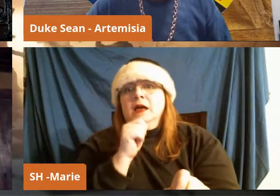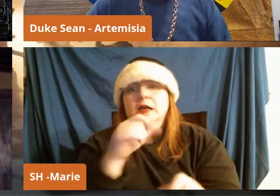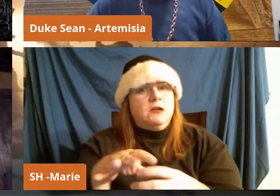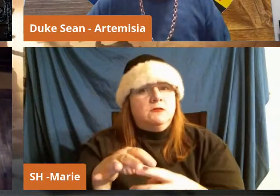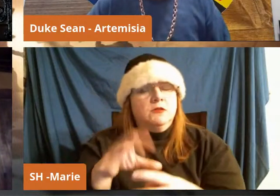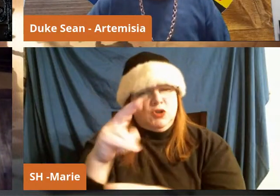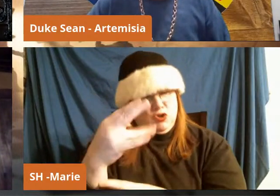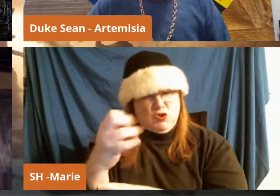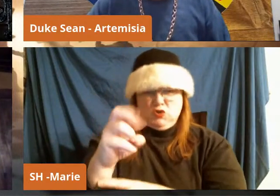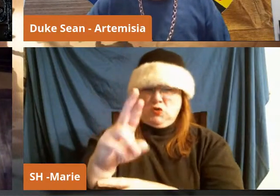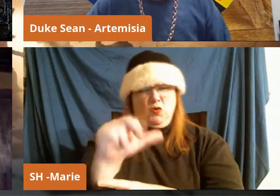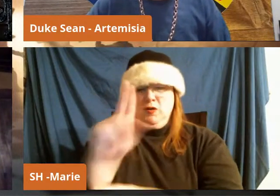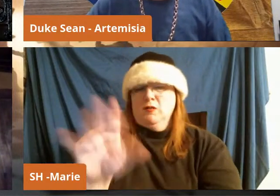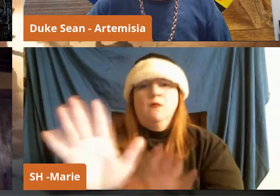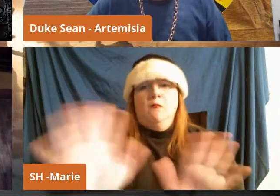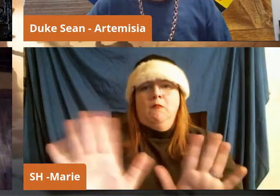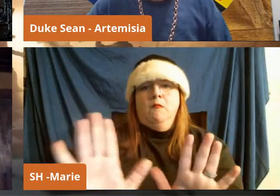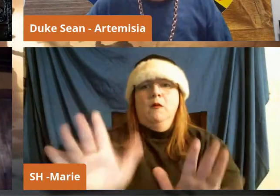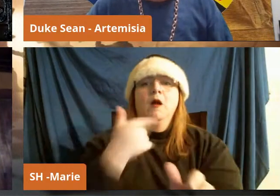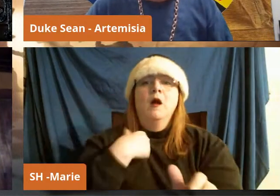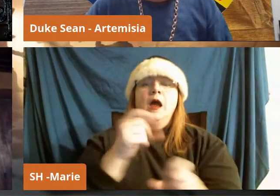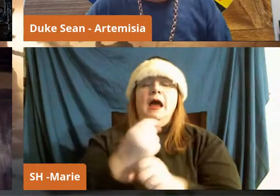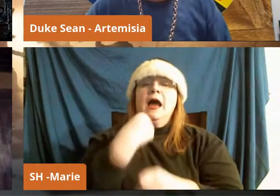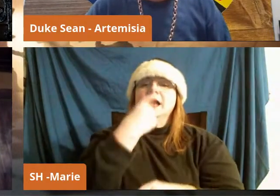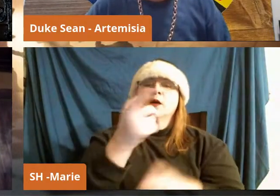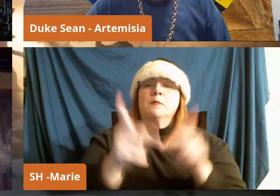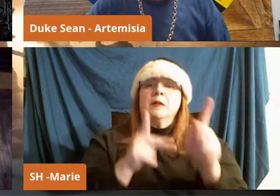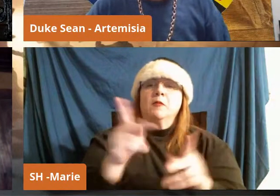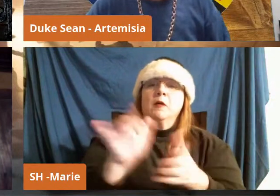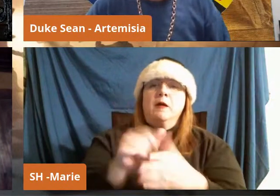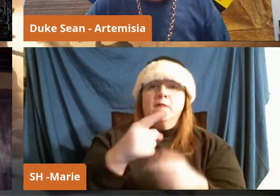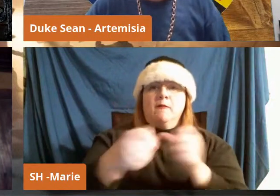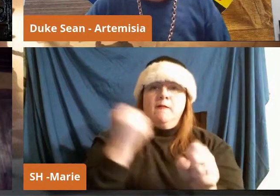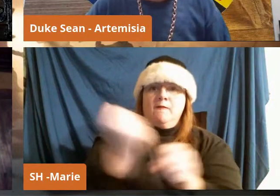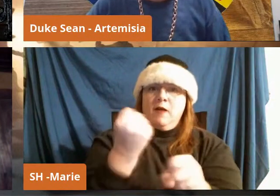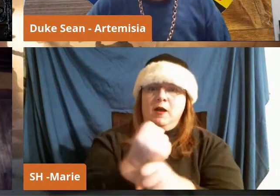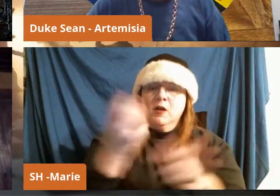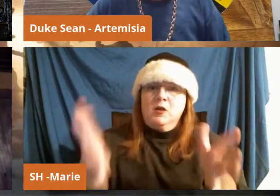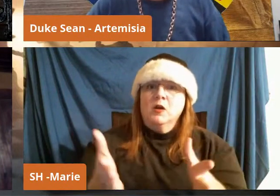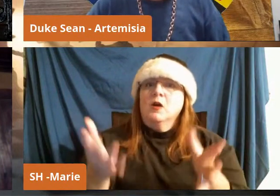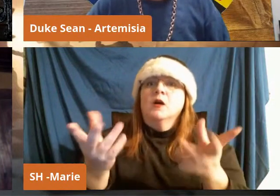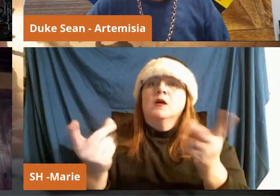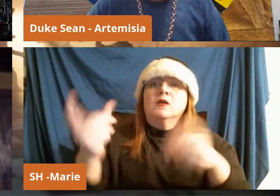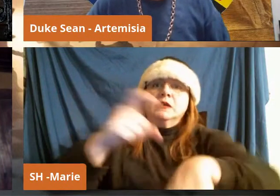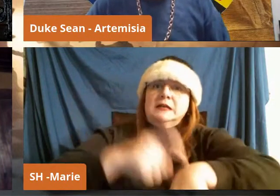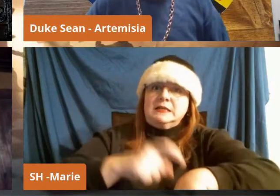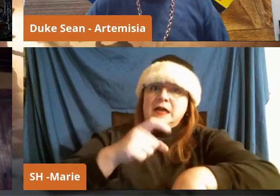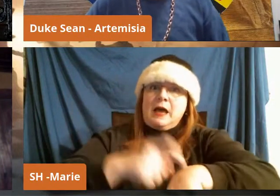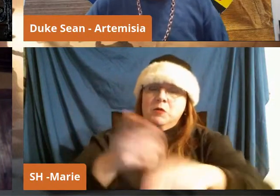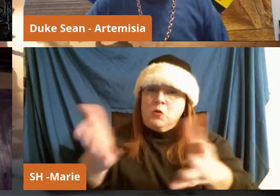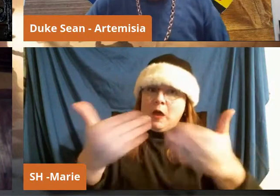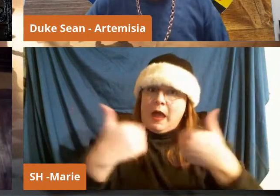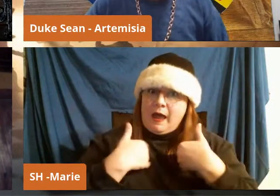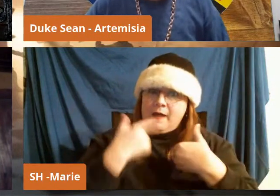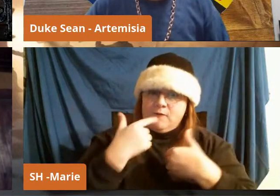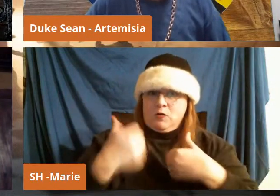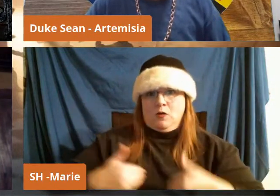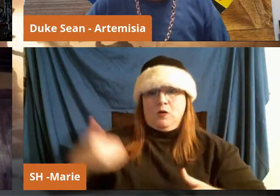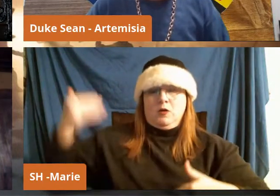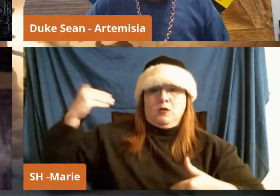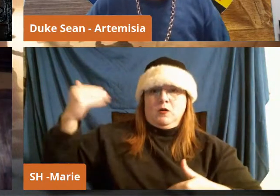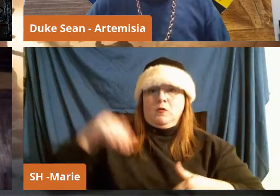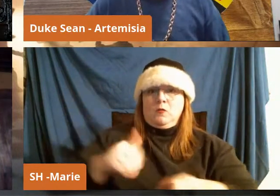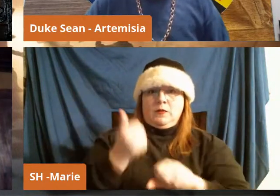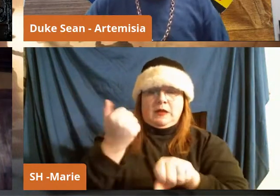chore. But like I tell people that about fighting. If you want to be a really good fighter, the time that you have, if you're an adult with kids